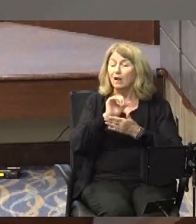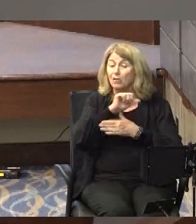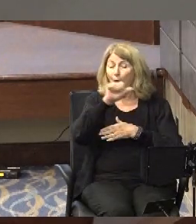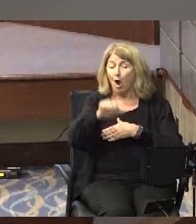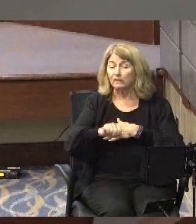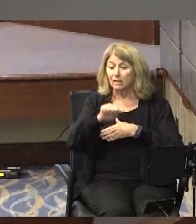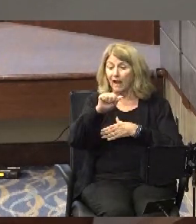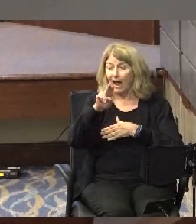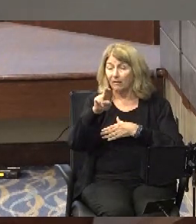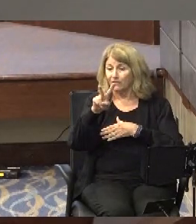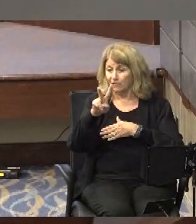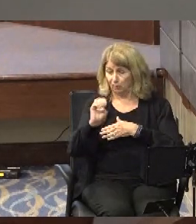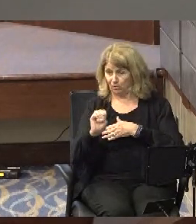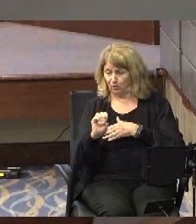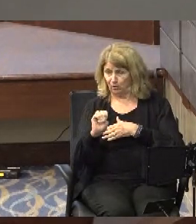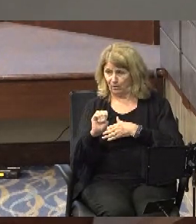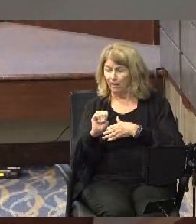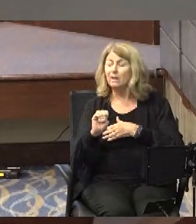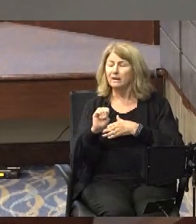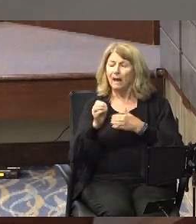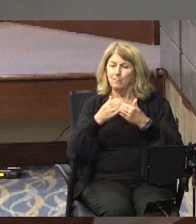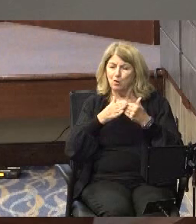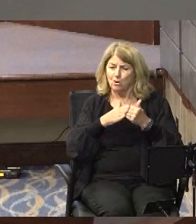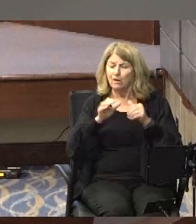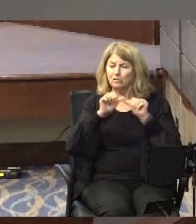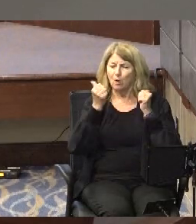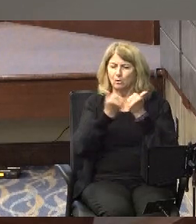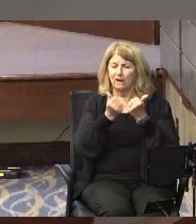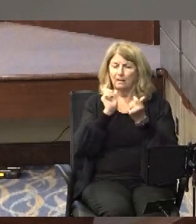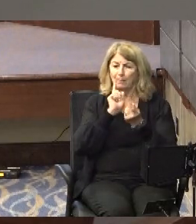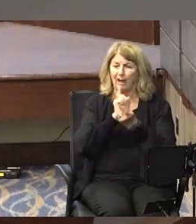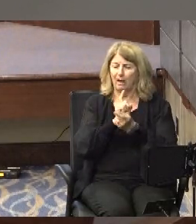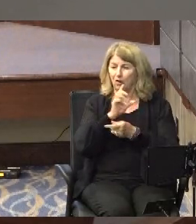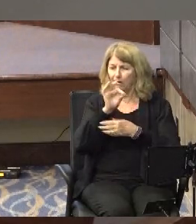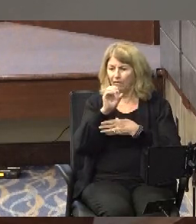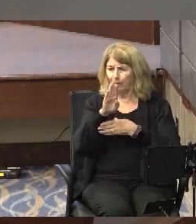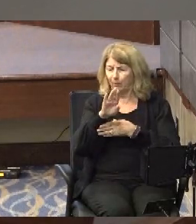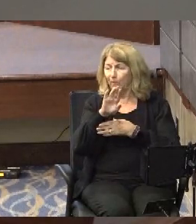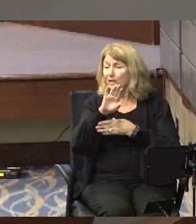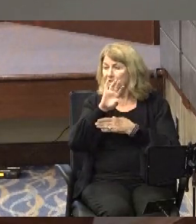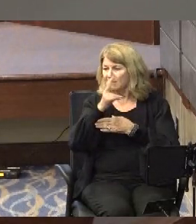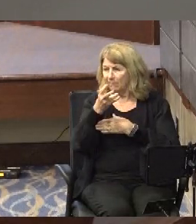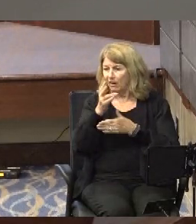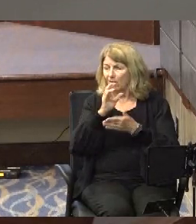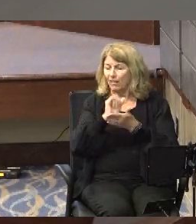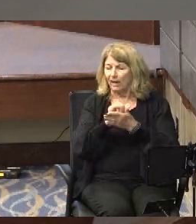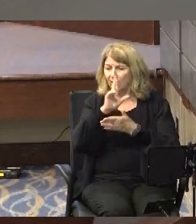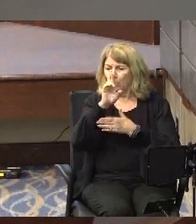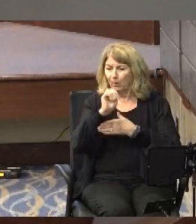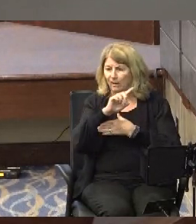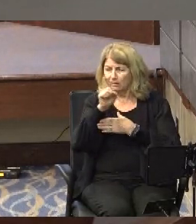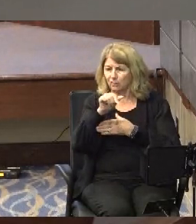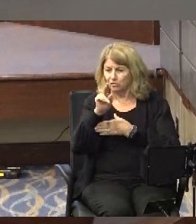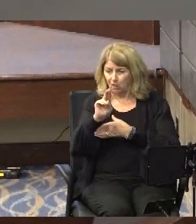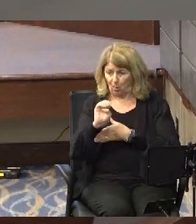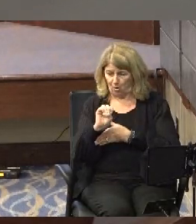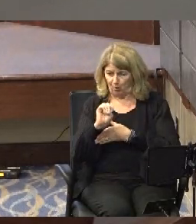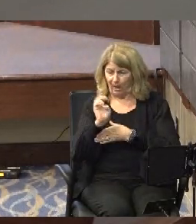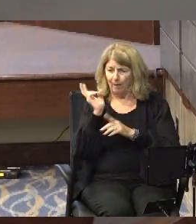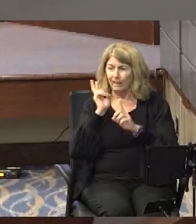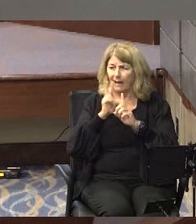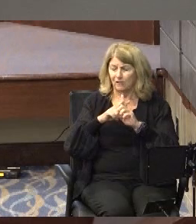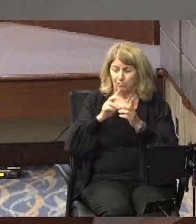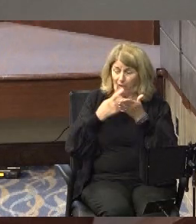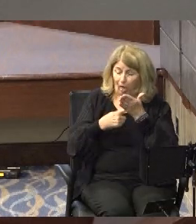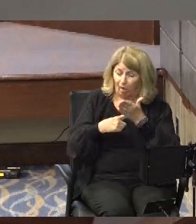Neighborhood Association met on February 7th, and this rezone application was discussed at length. The Austin Avenue